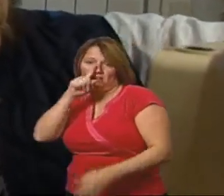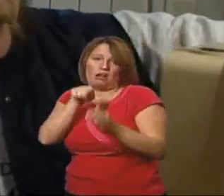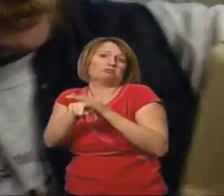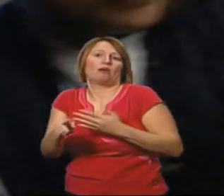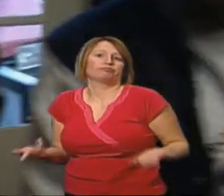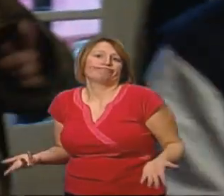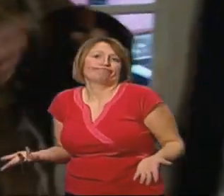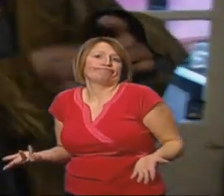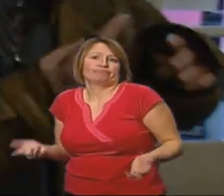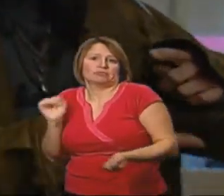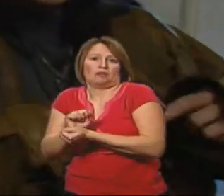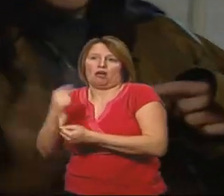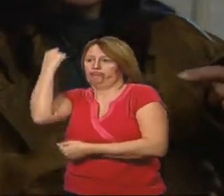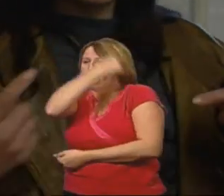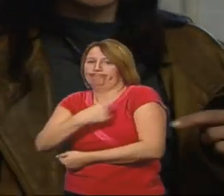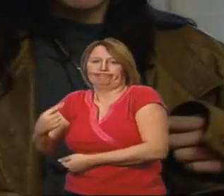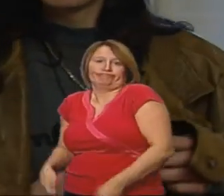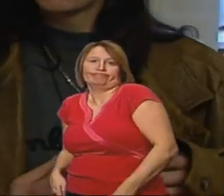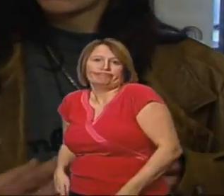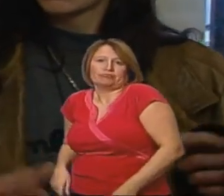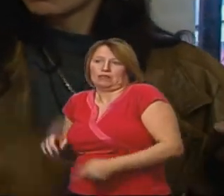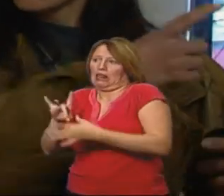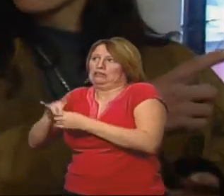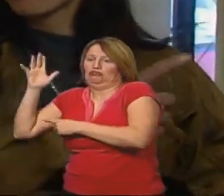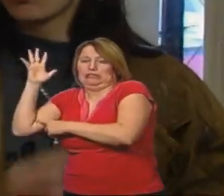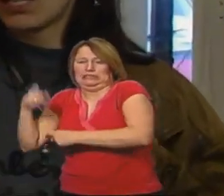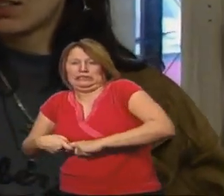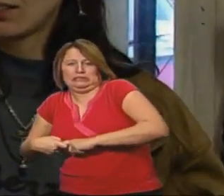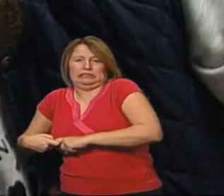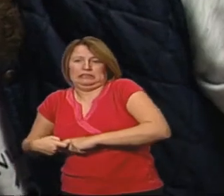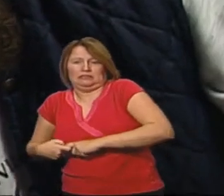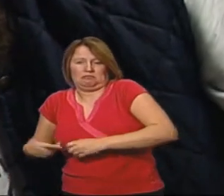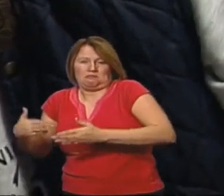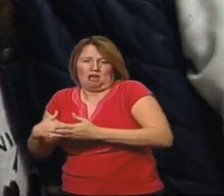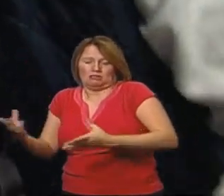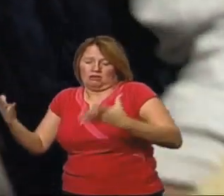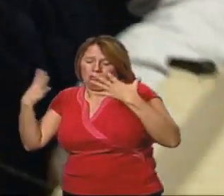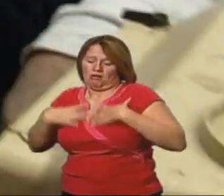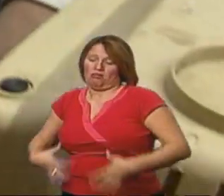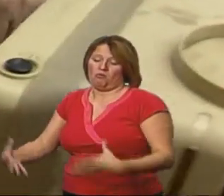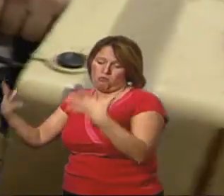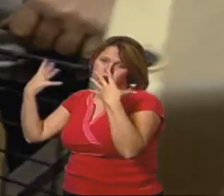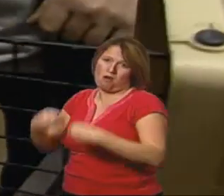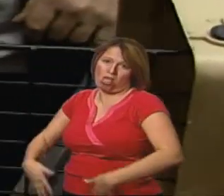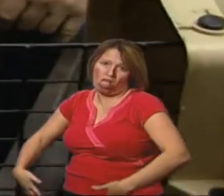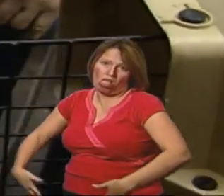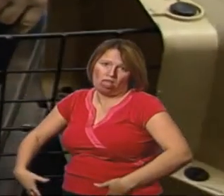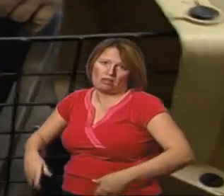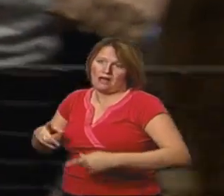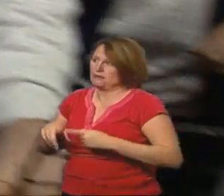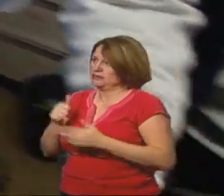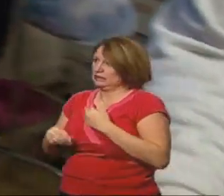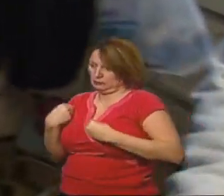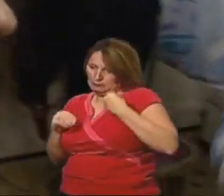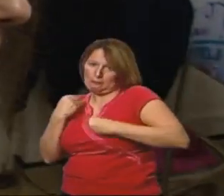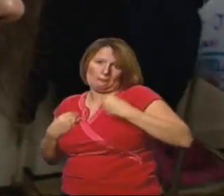anywhere whatsoever. It's round his leg, round his body, round his wing, and attached to the tree. He was pretty waterlogged. Isn't it? Look at that, he's cleaned himself up well already. Oh